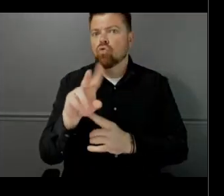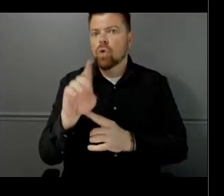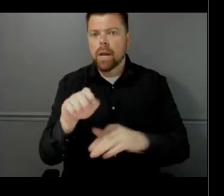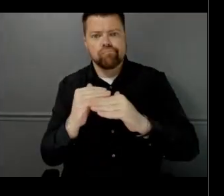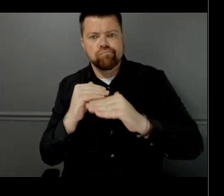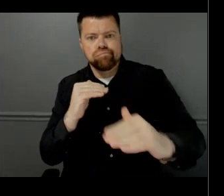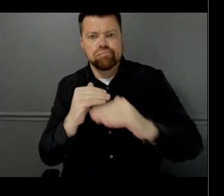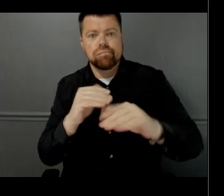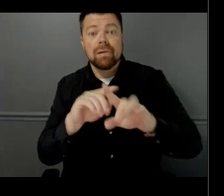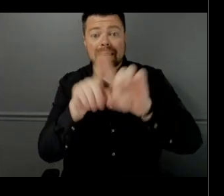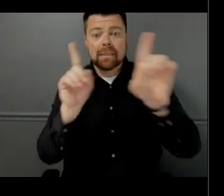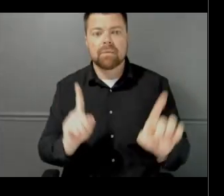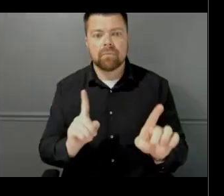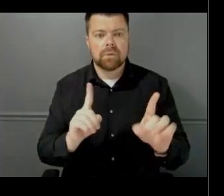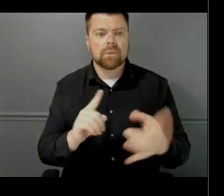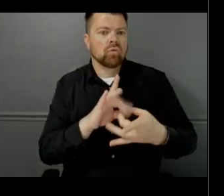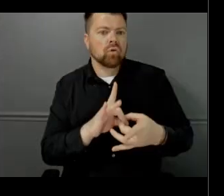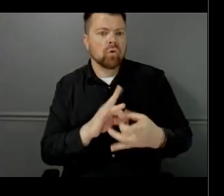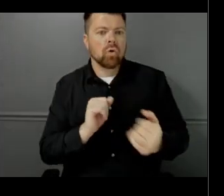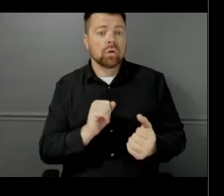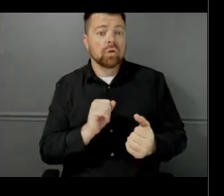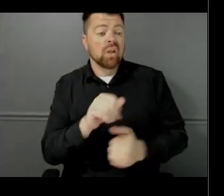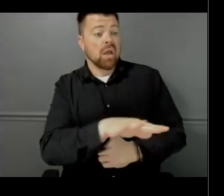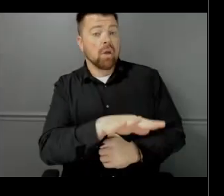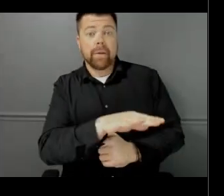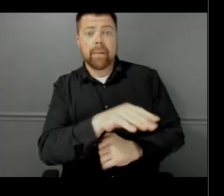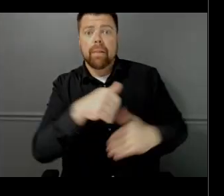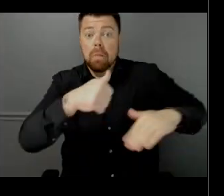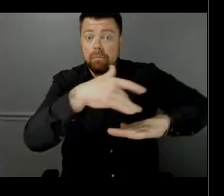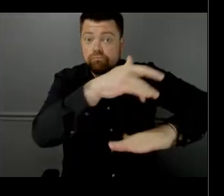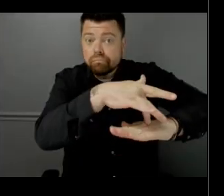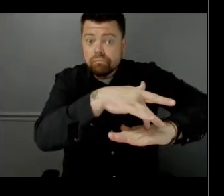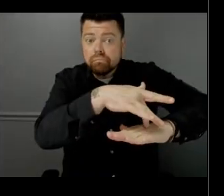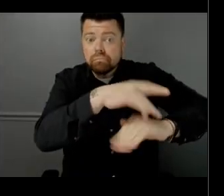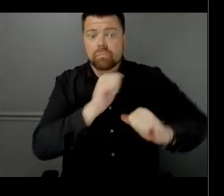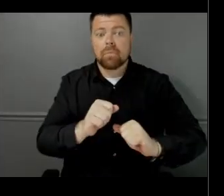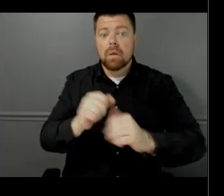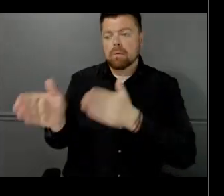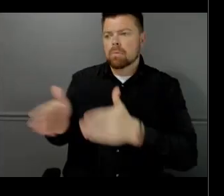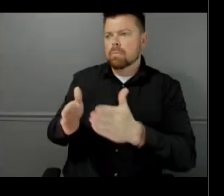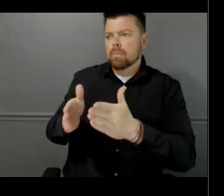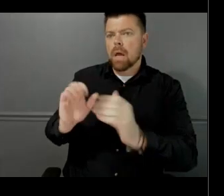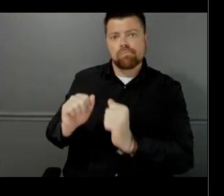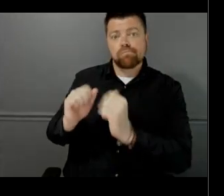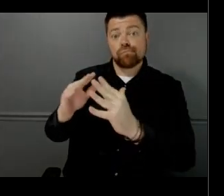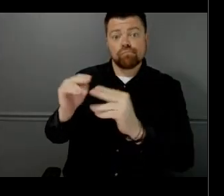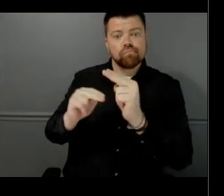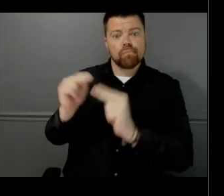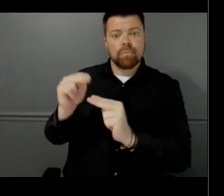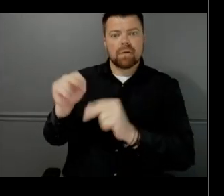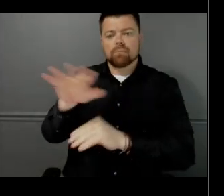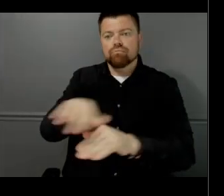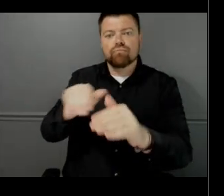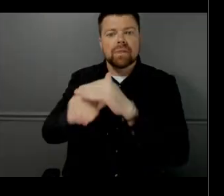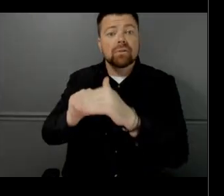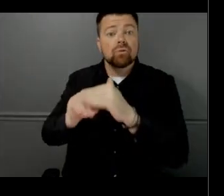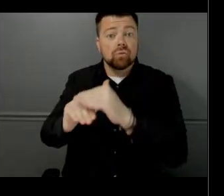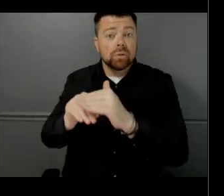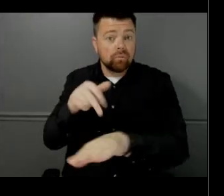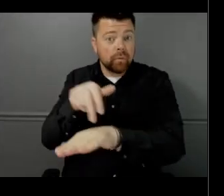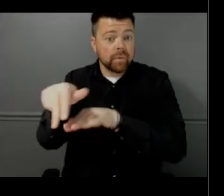grade difference between the undisturbed site and planned site building entrances